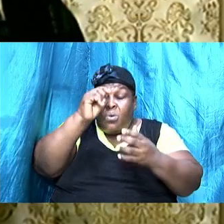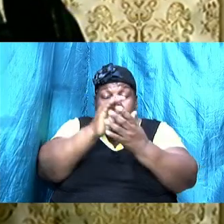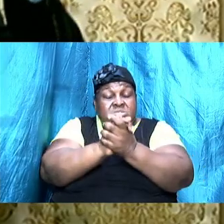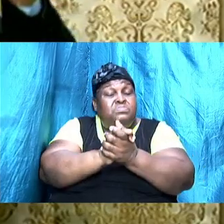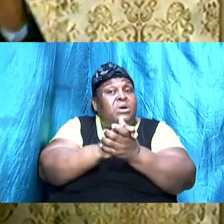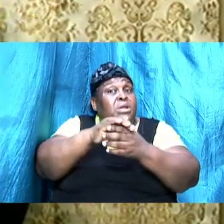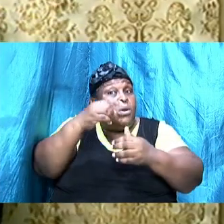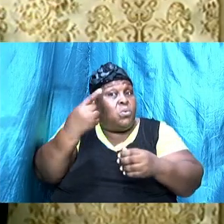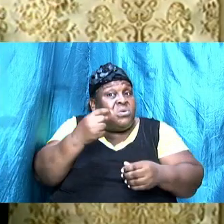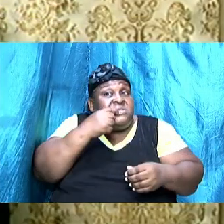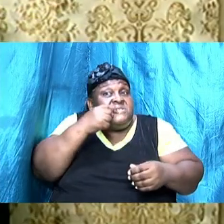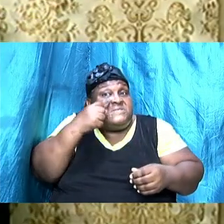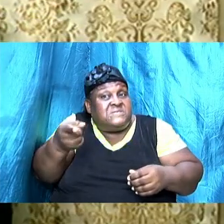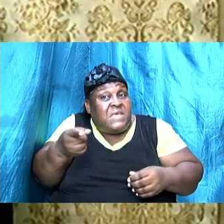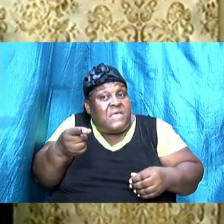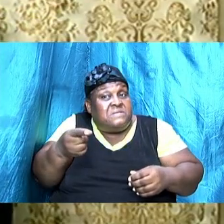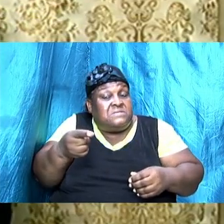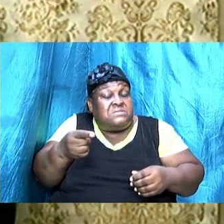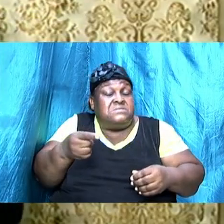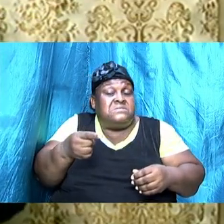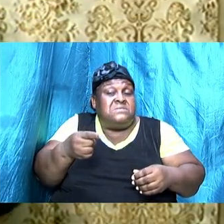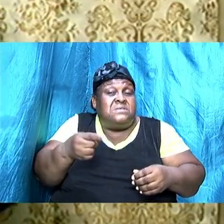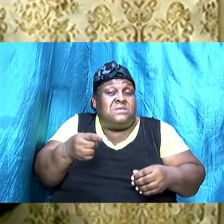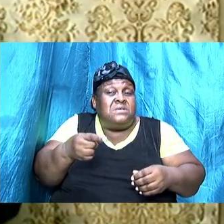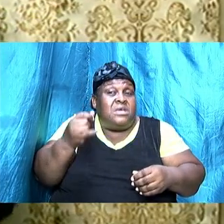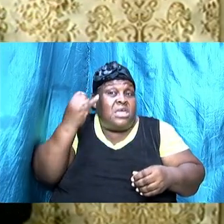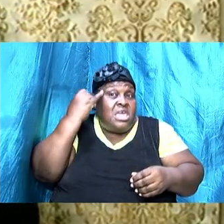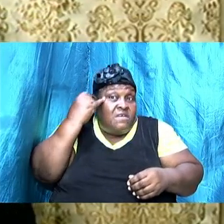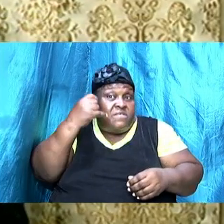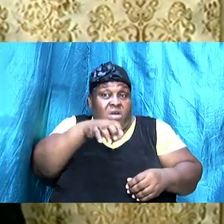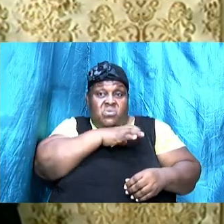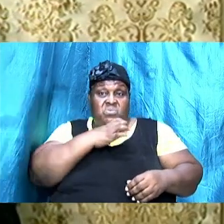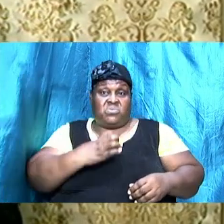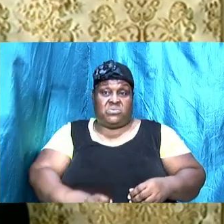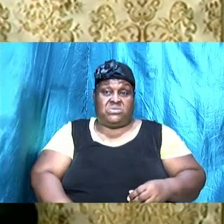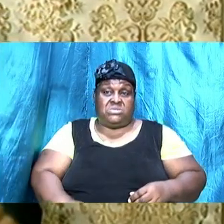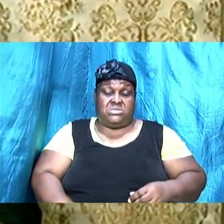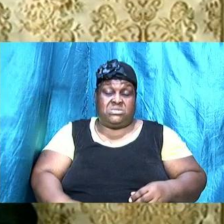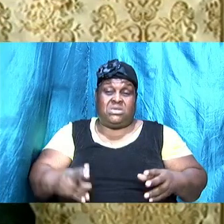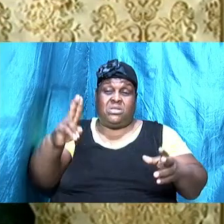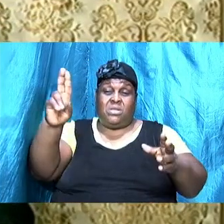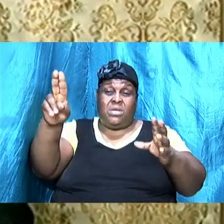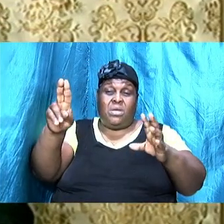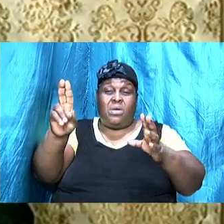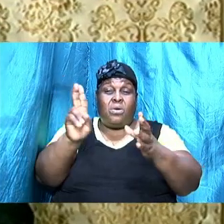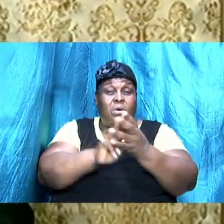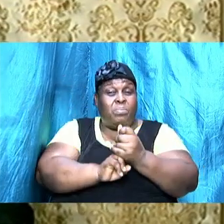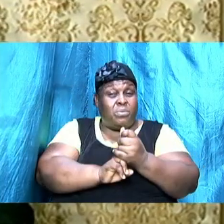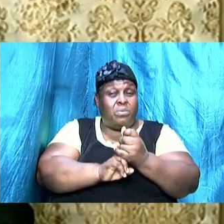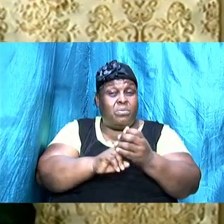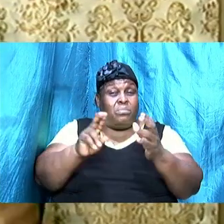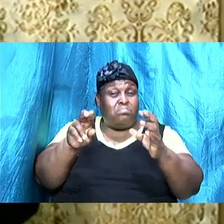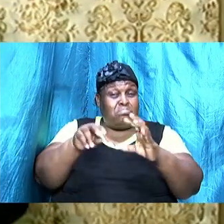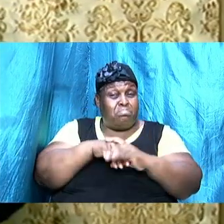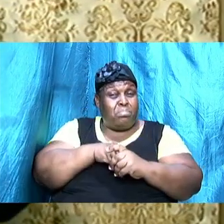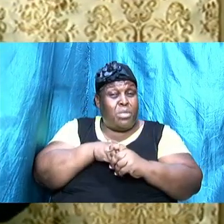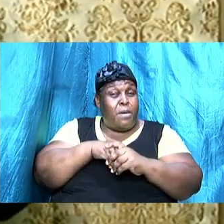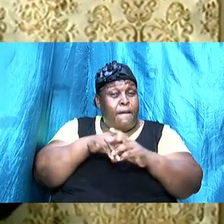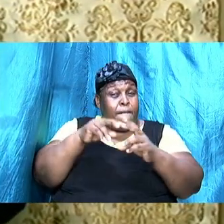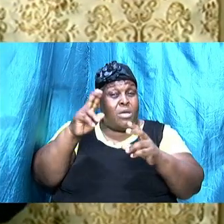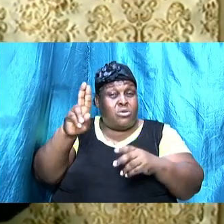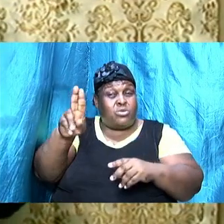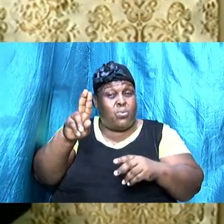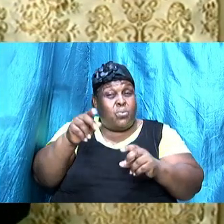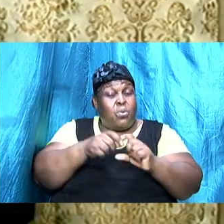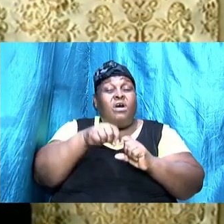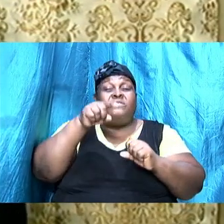it is a Christian couple, then both of you have a responsibility to see the